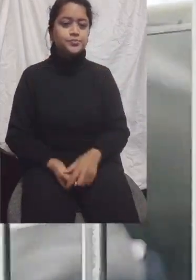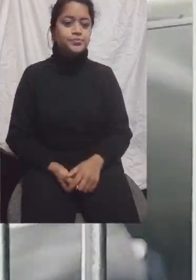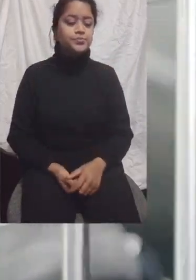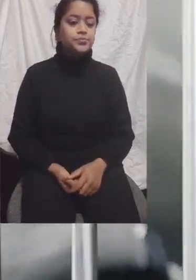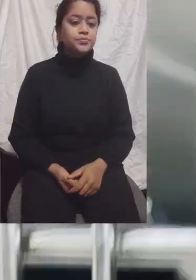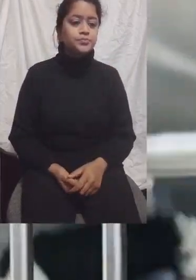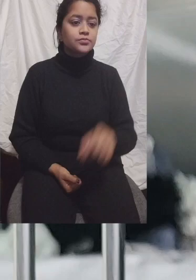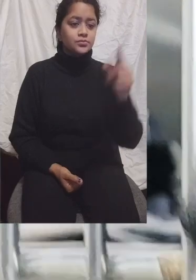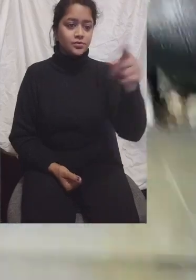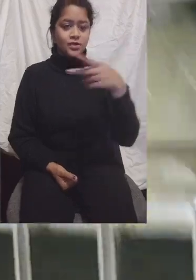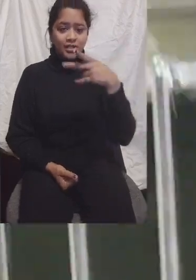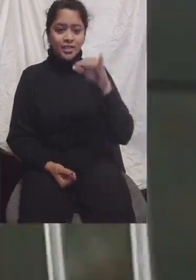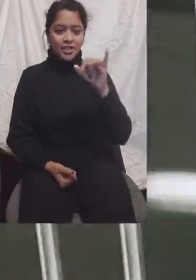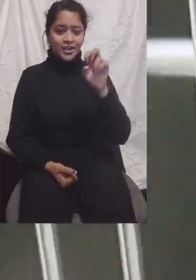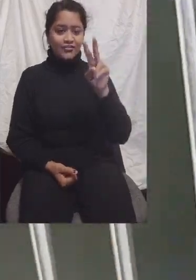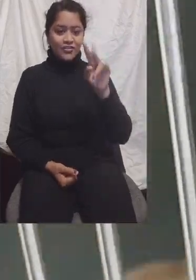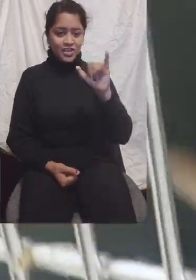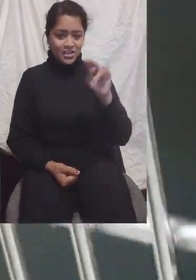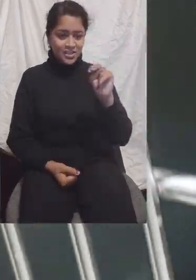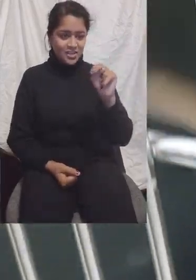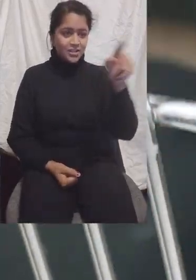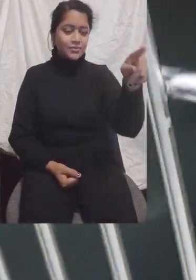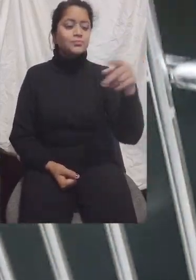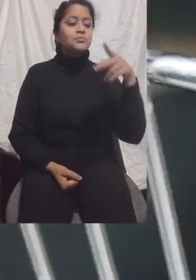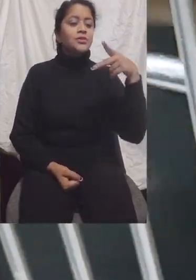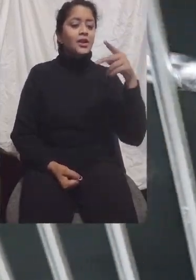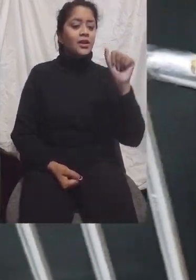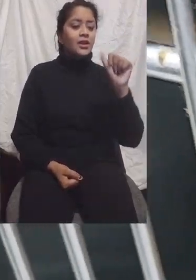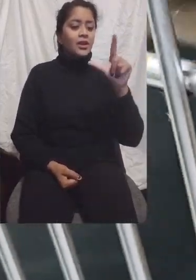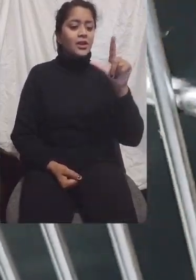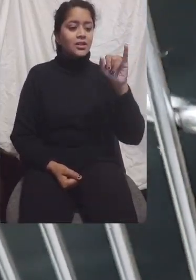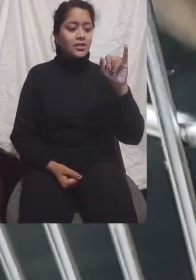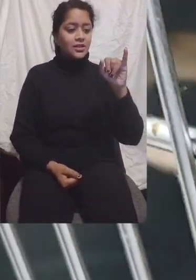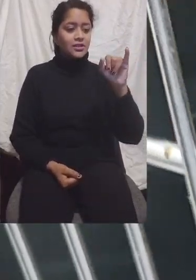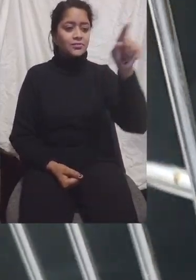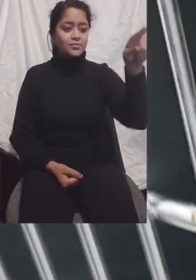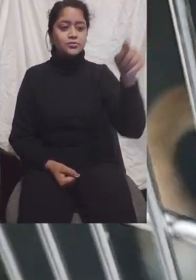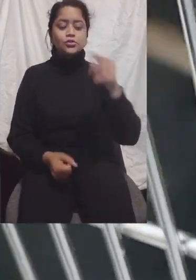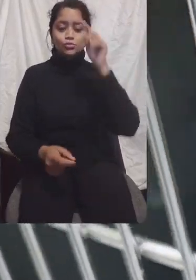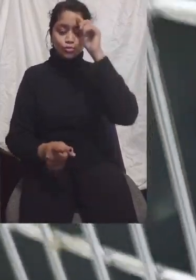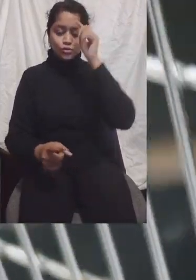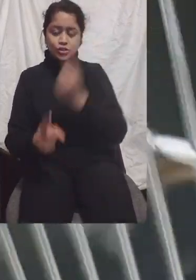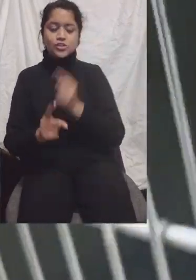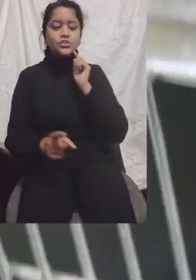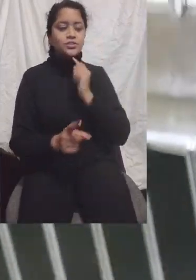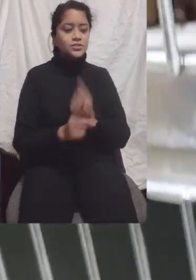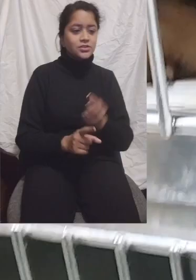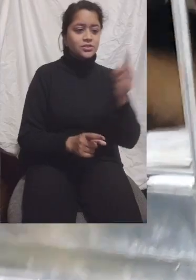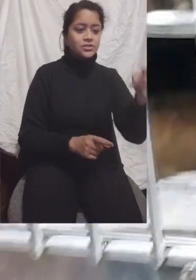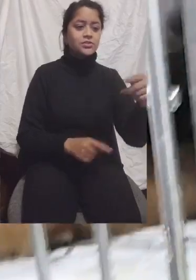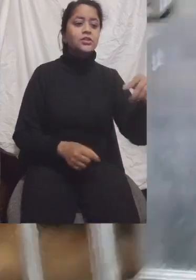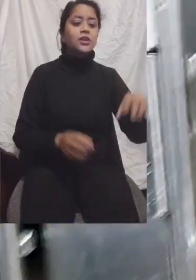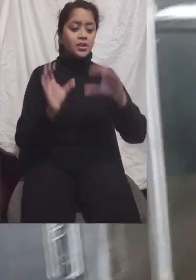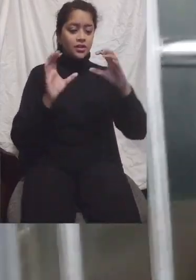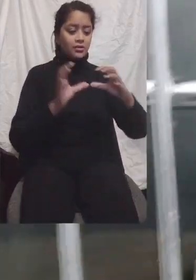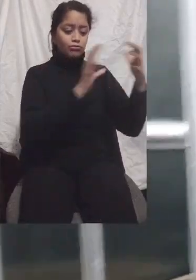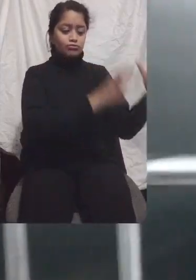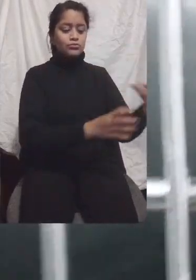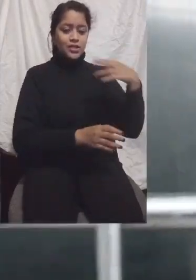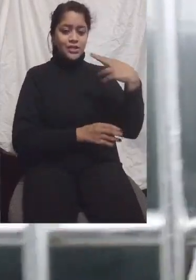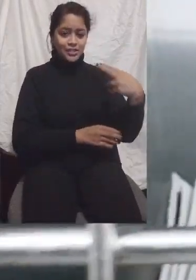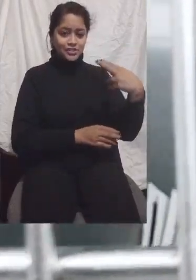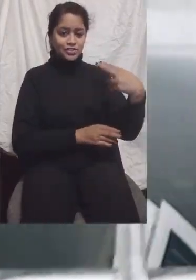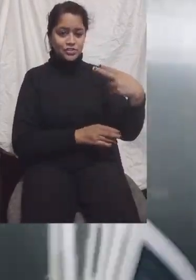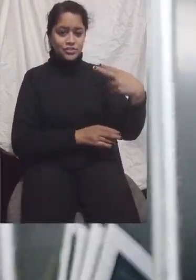both. Who's Kevin again? This is Kevin, and Oh, this is Callie. So there's their brother and sister, and then these are the